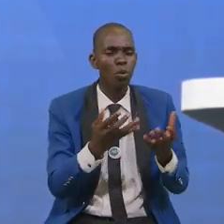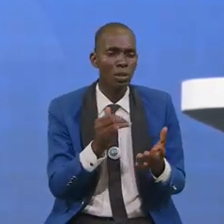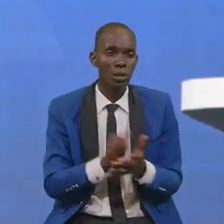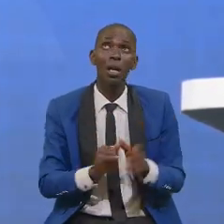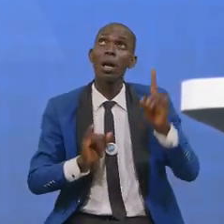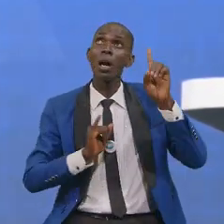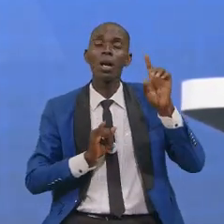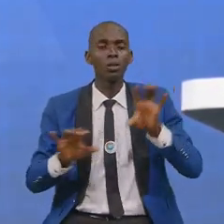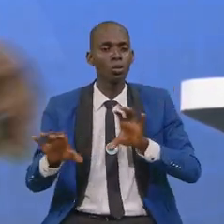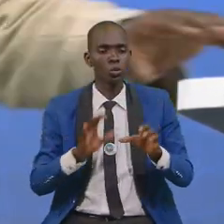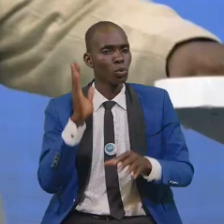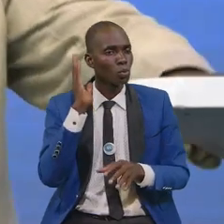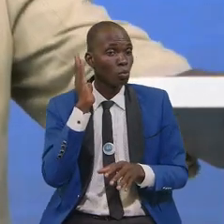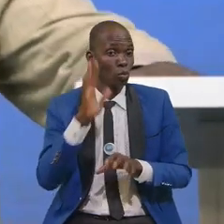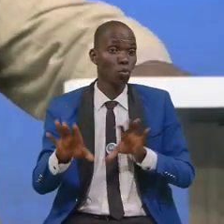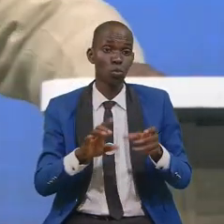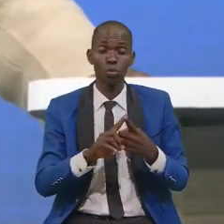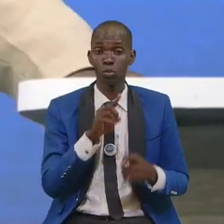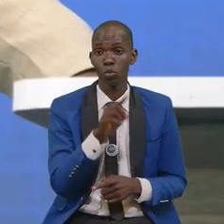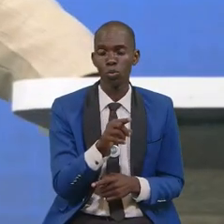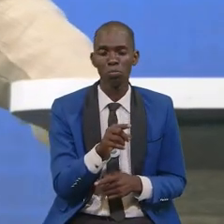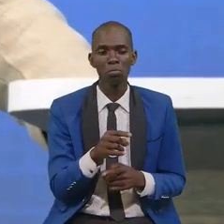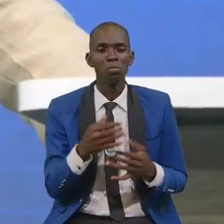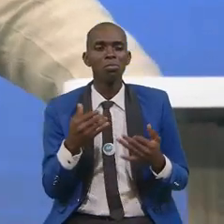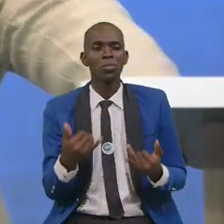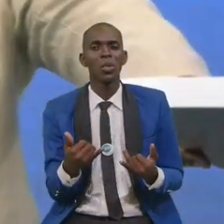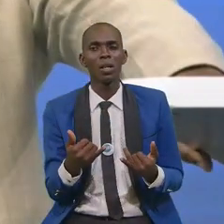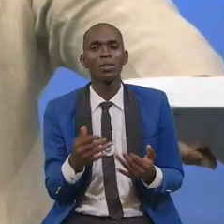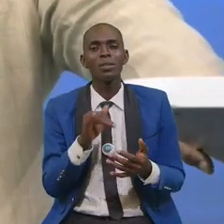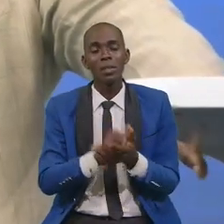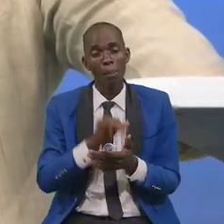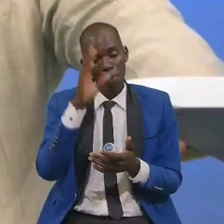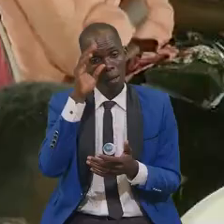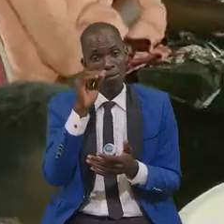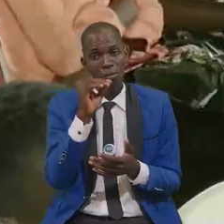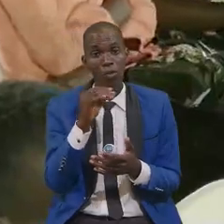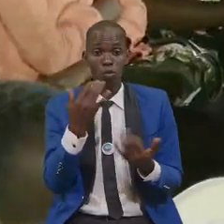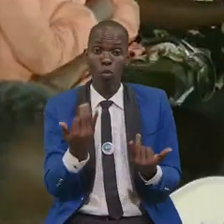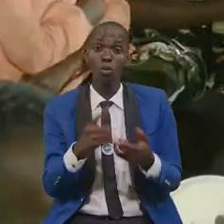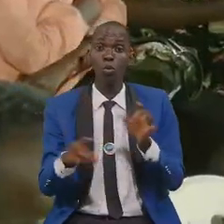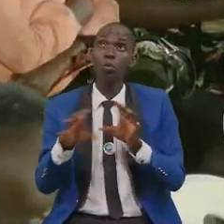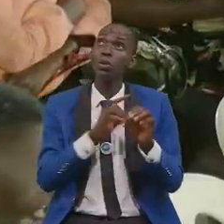thee? What you want him to do? Salvation, tonight you receive.